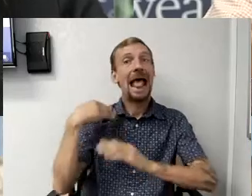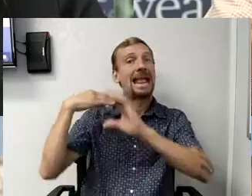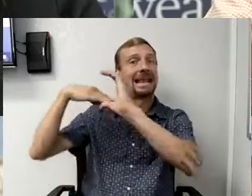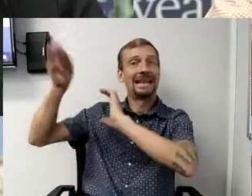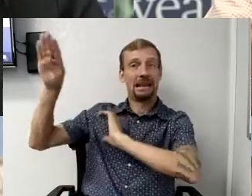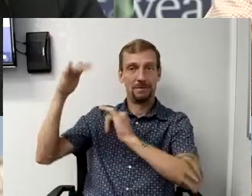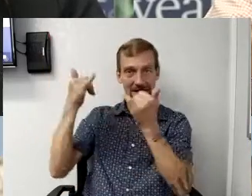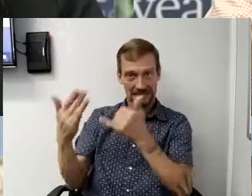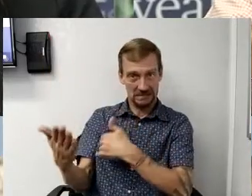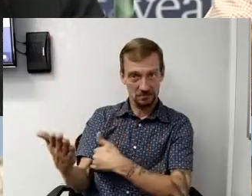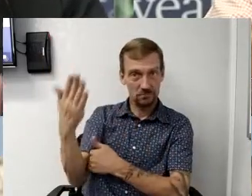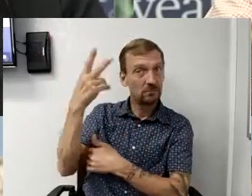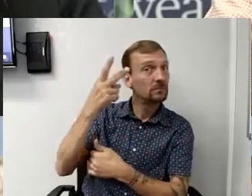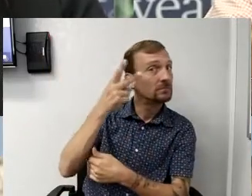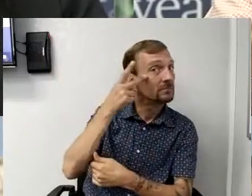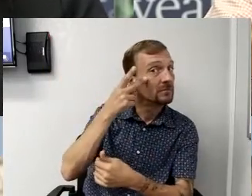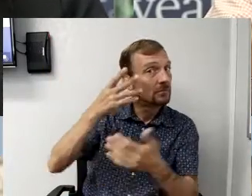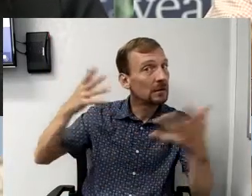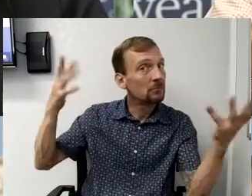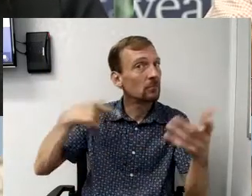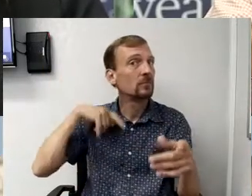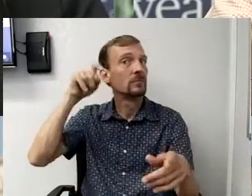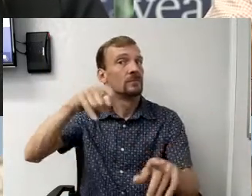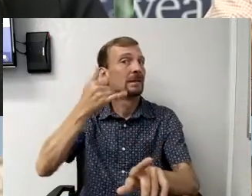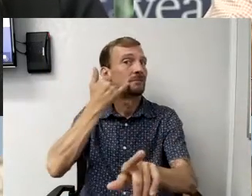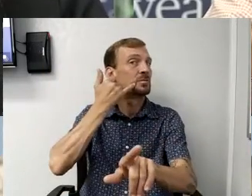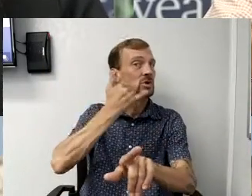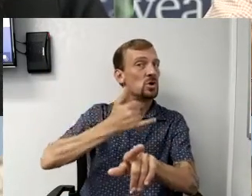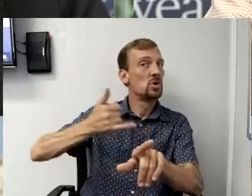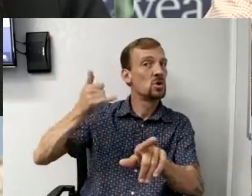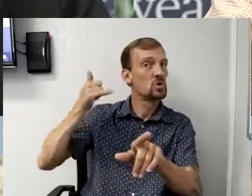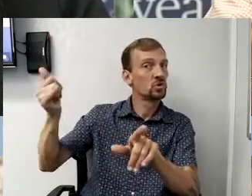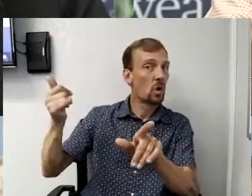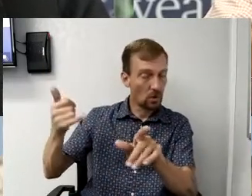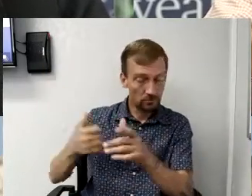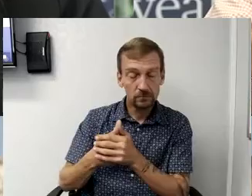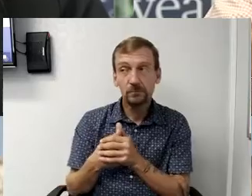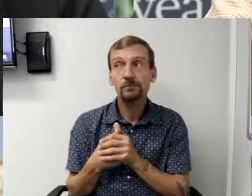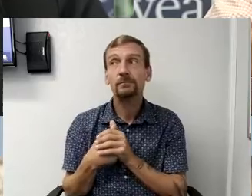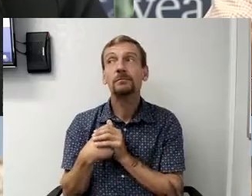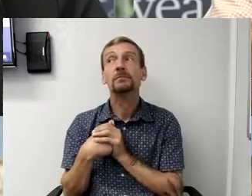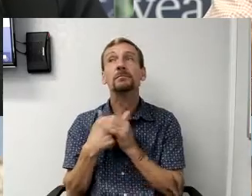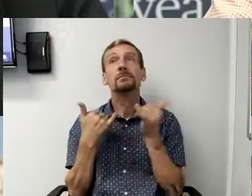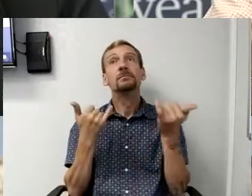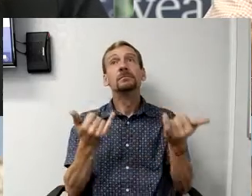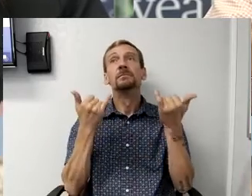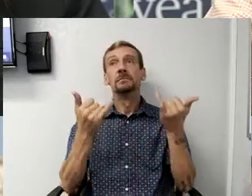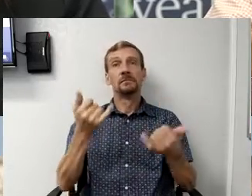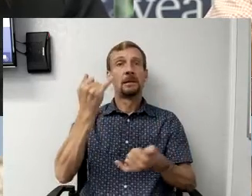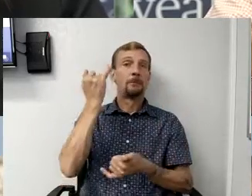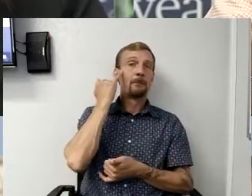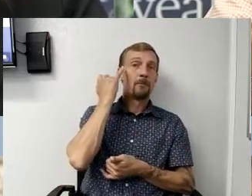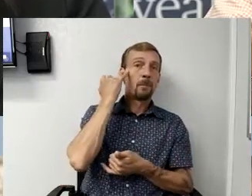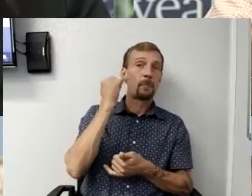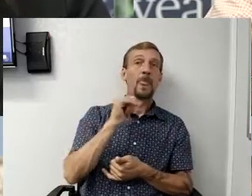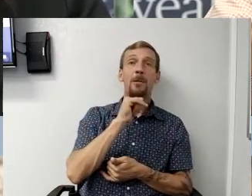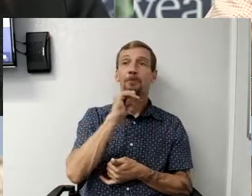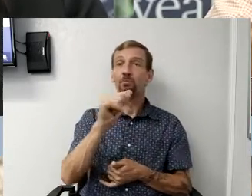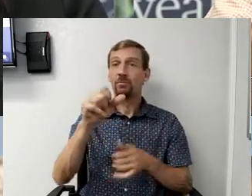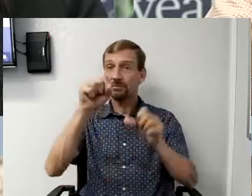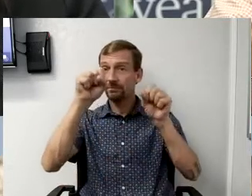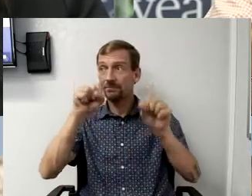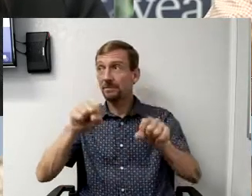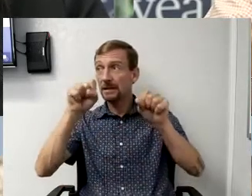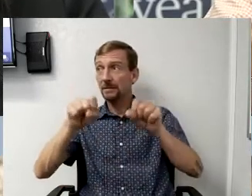follow up and see where we're at, and I have a call this afternoon I'm going to ask on too. Because if they don't have to be anywhere